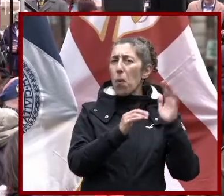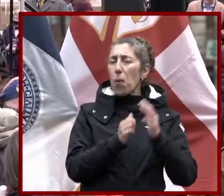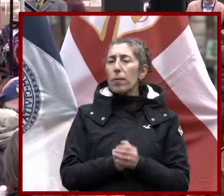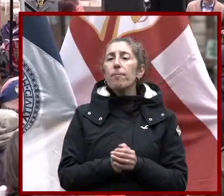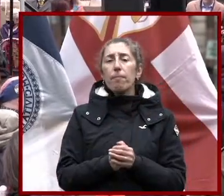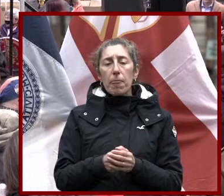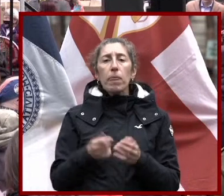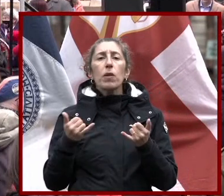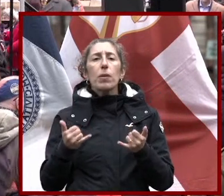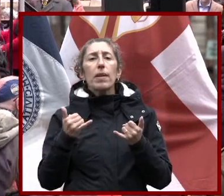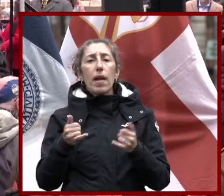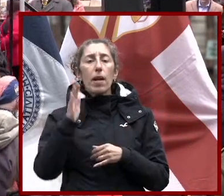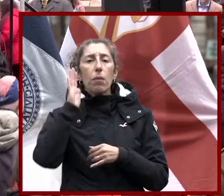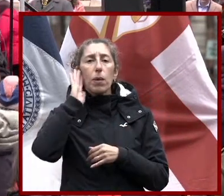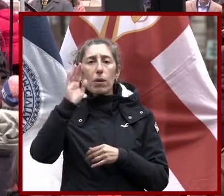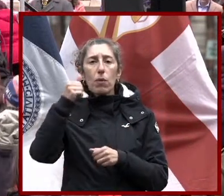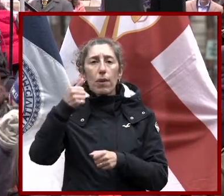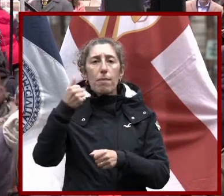we remember